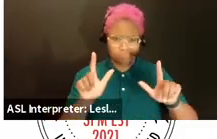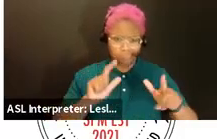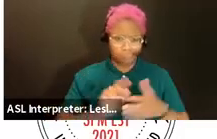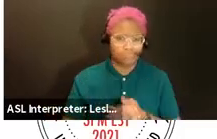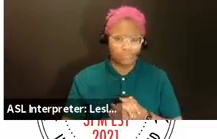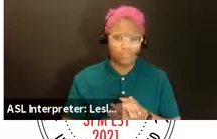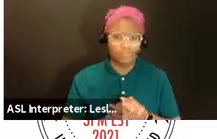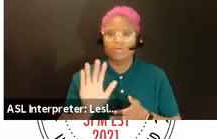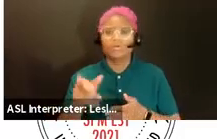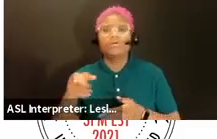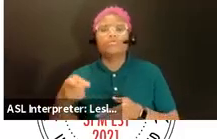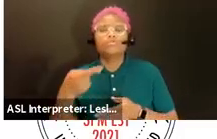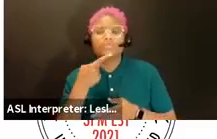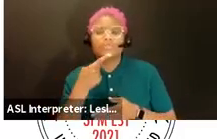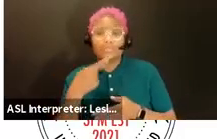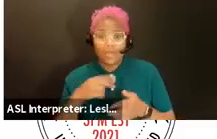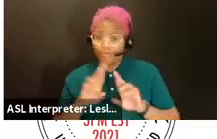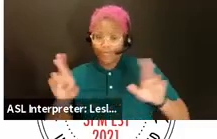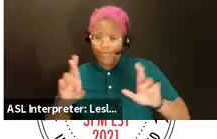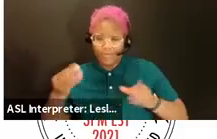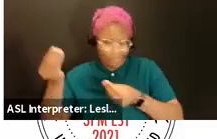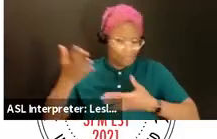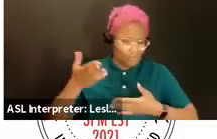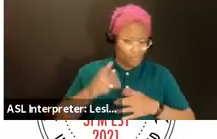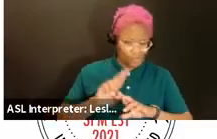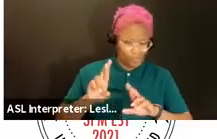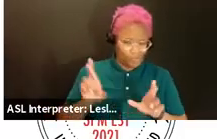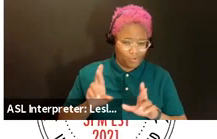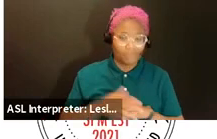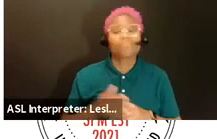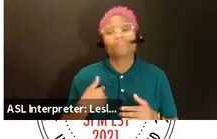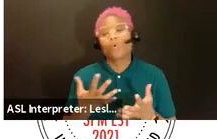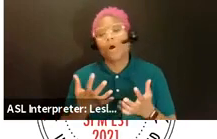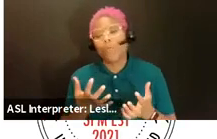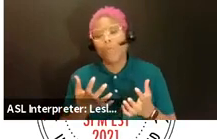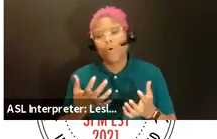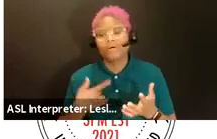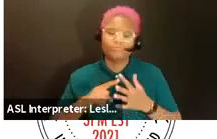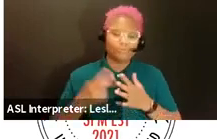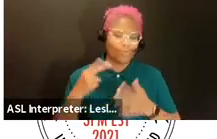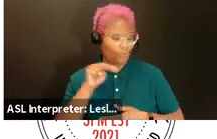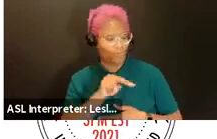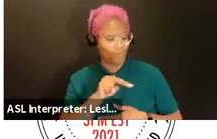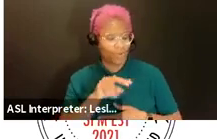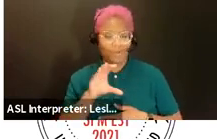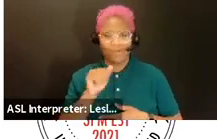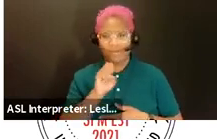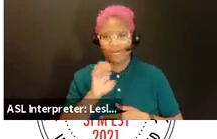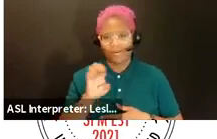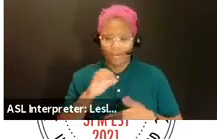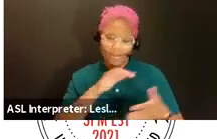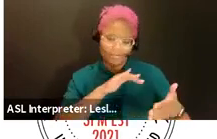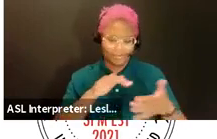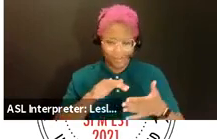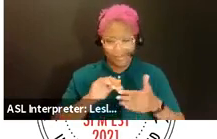Sure, just cue when you're ready for that section. Okay, I'll do that. So I want to do a case study, and to talk about like